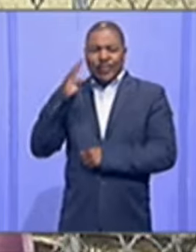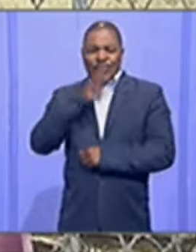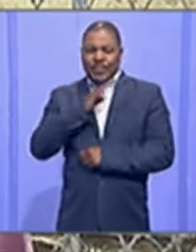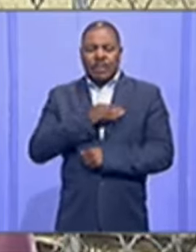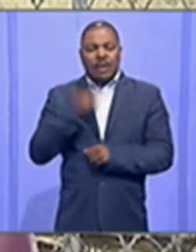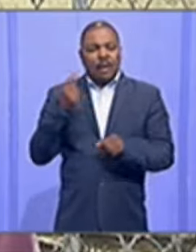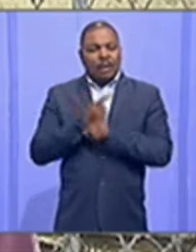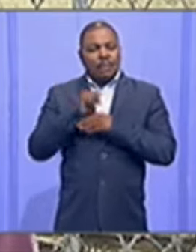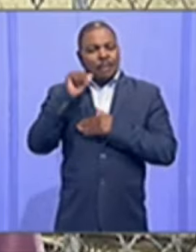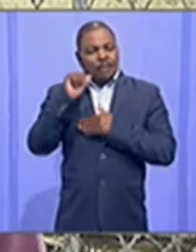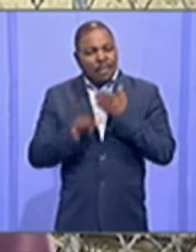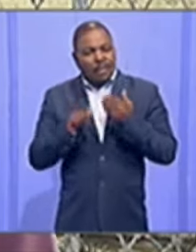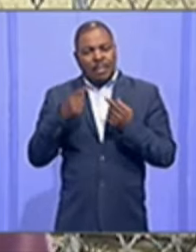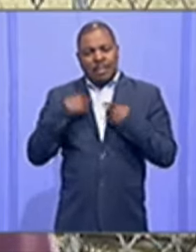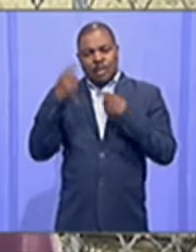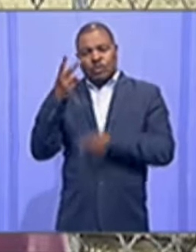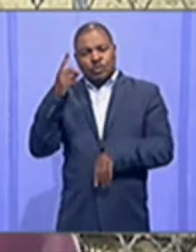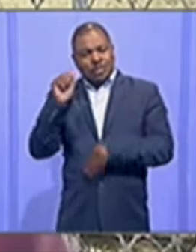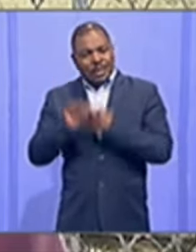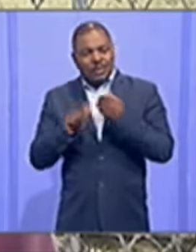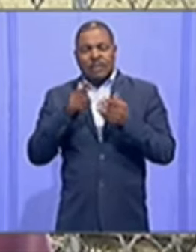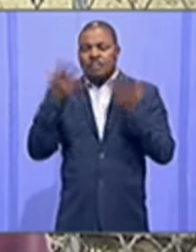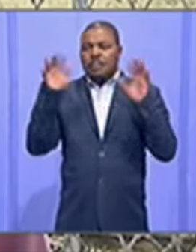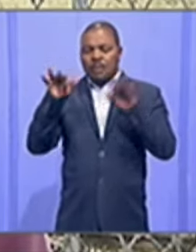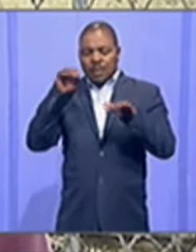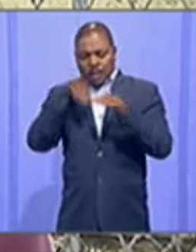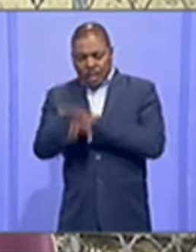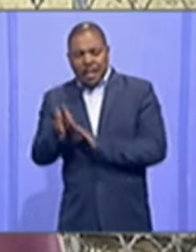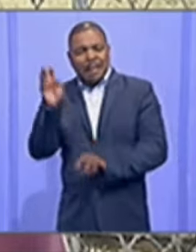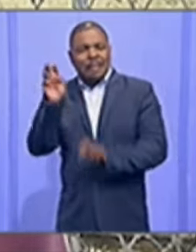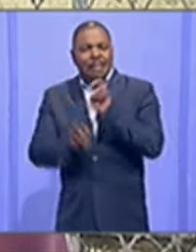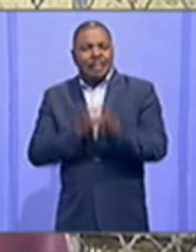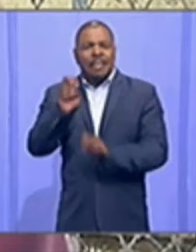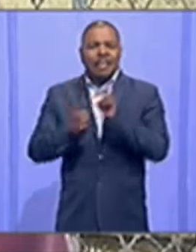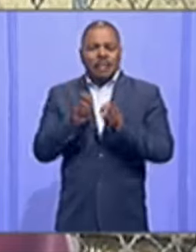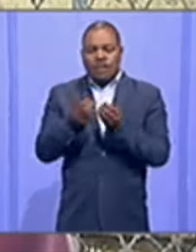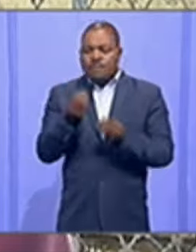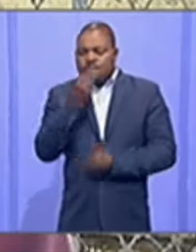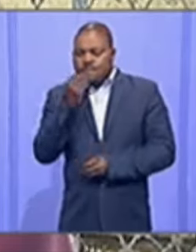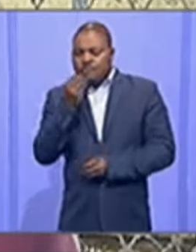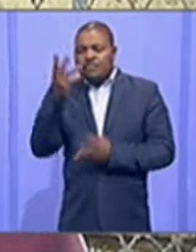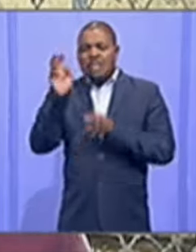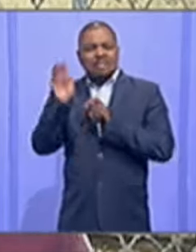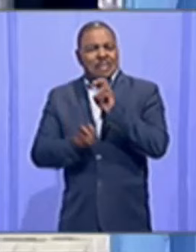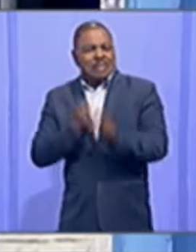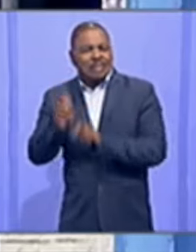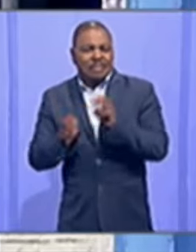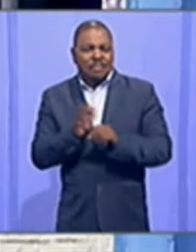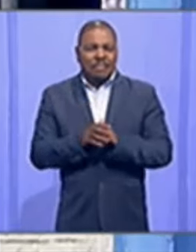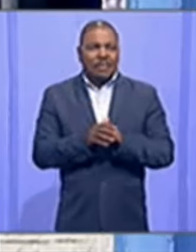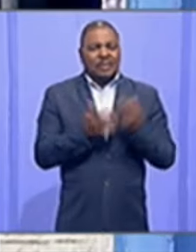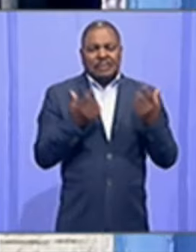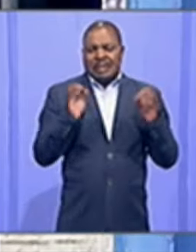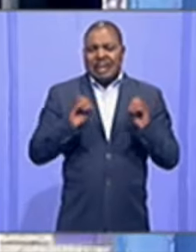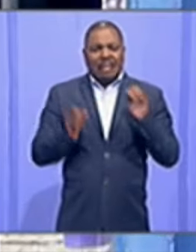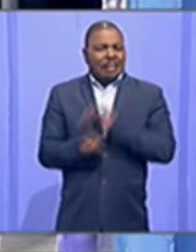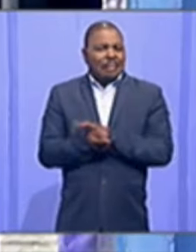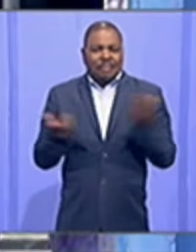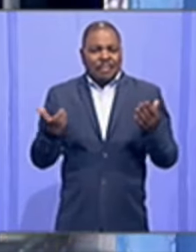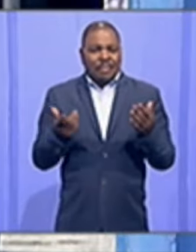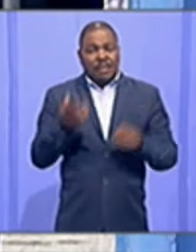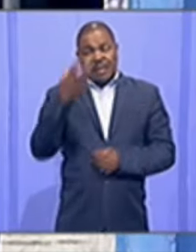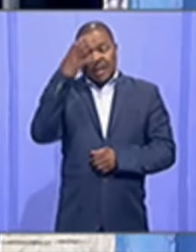month, twice a month ra thubelwa dijo di a tseiwa tsa bana. Ga gona sepe se se diragalang, puso ya rona rona mo gaemo e